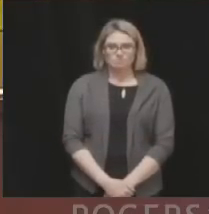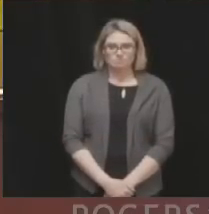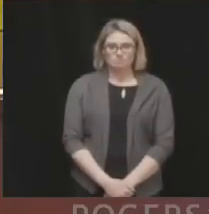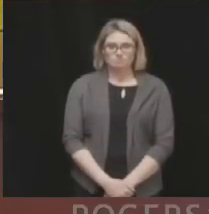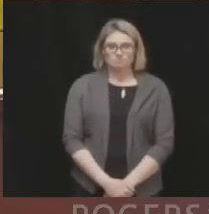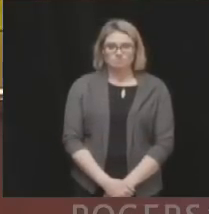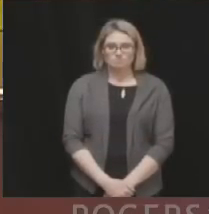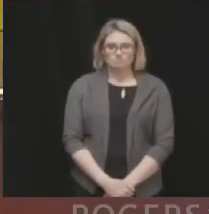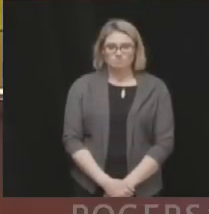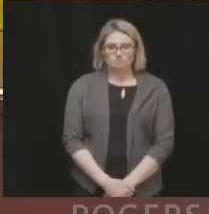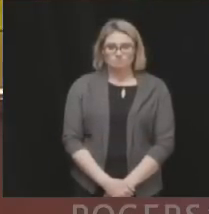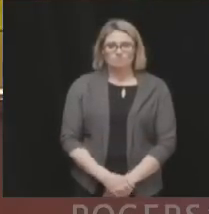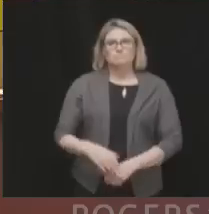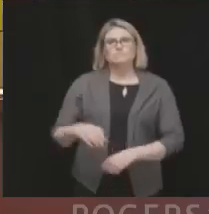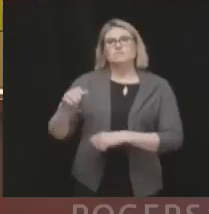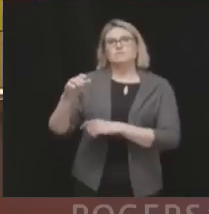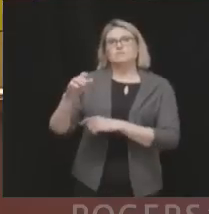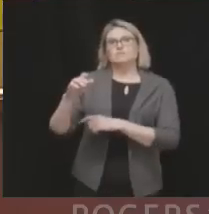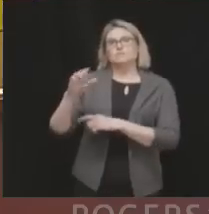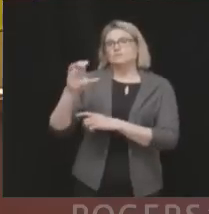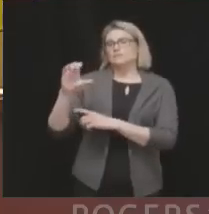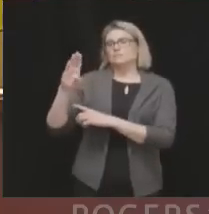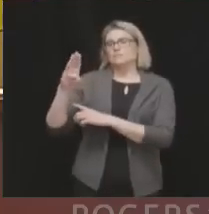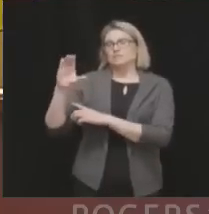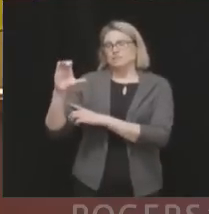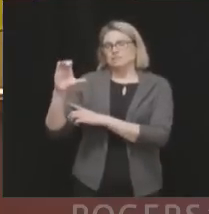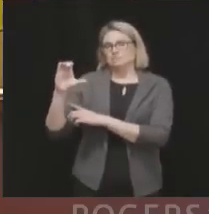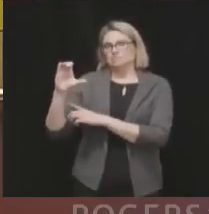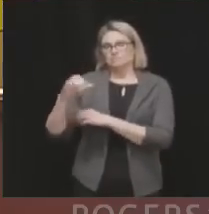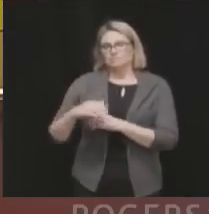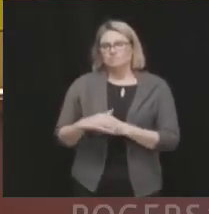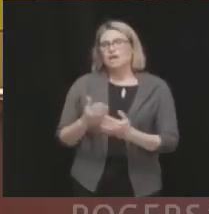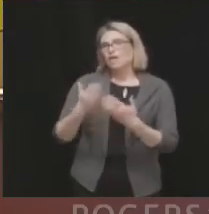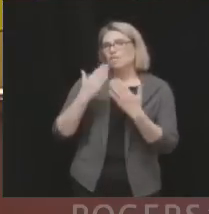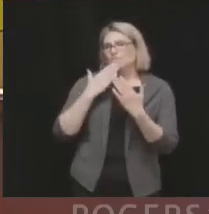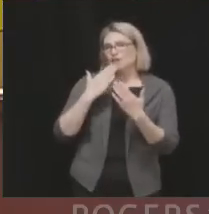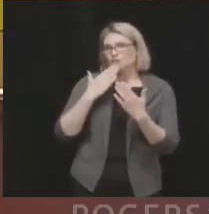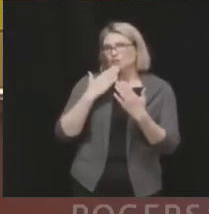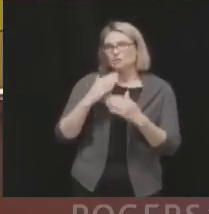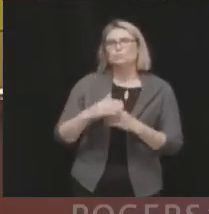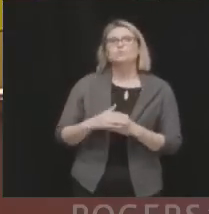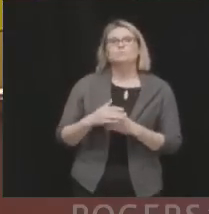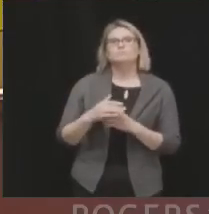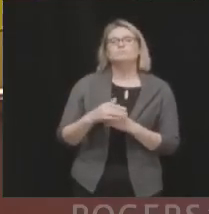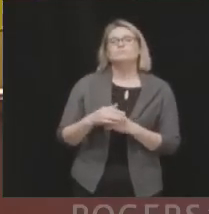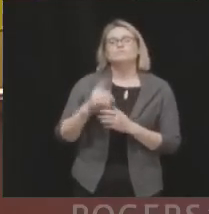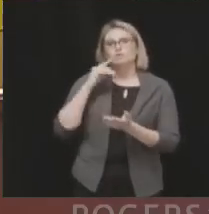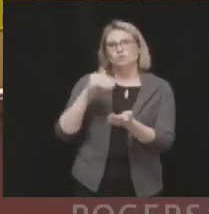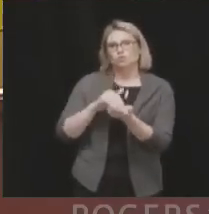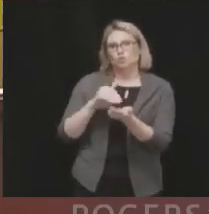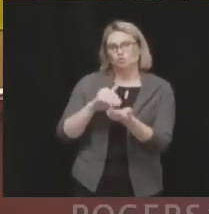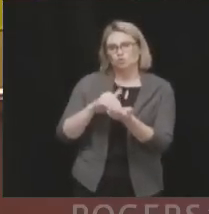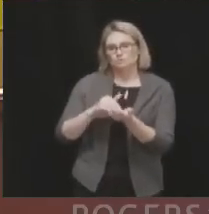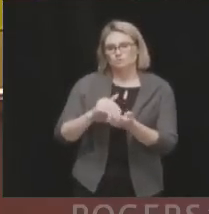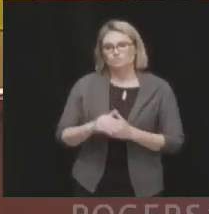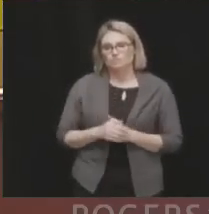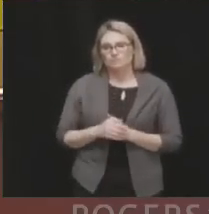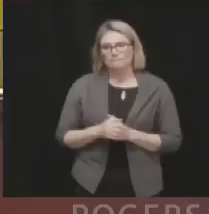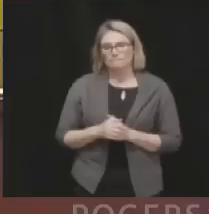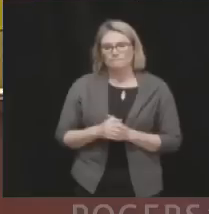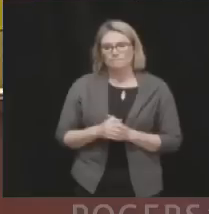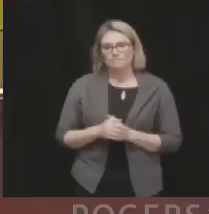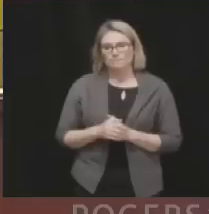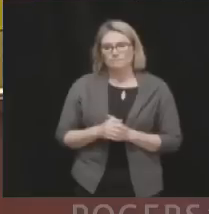same name and aren't related but agree to add each other to their unit, how can they be protected from enforcement, and how big can